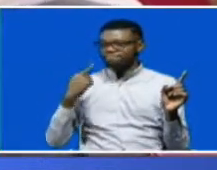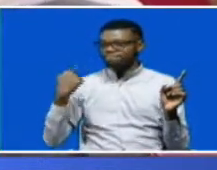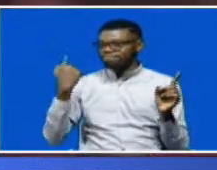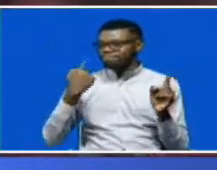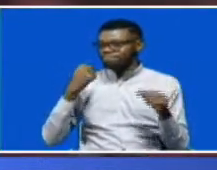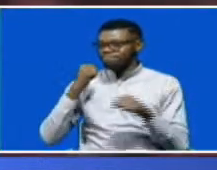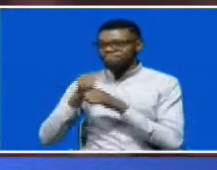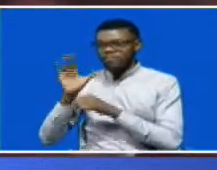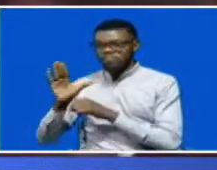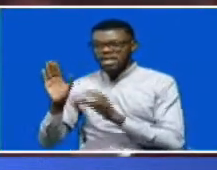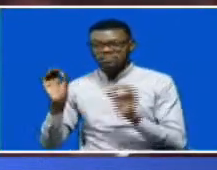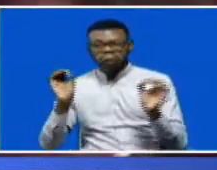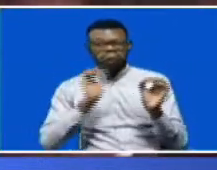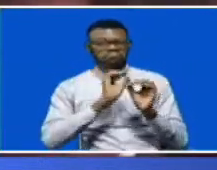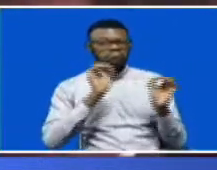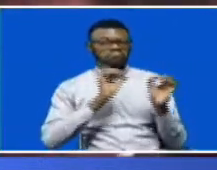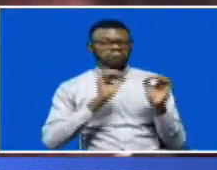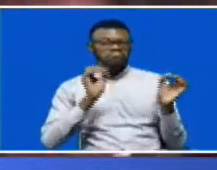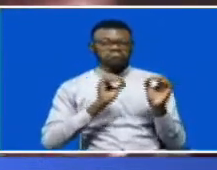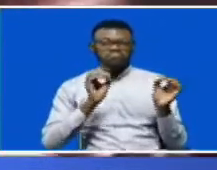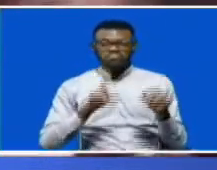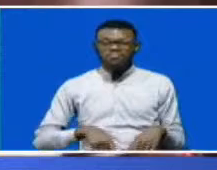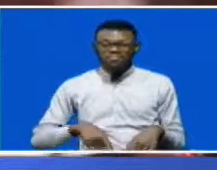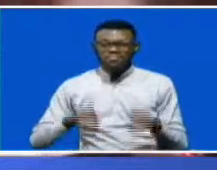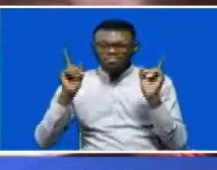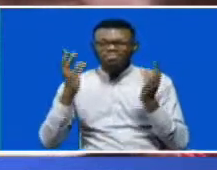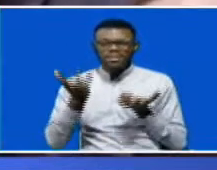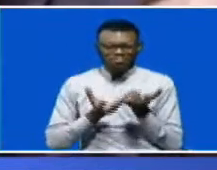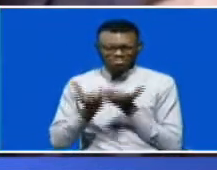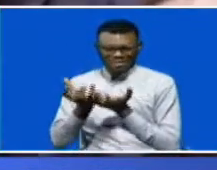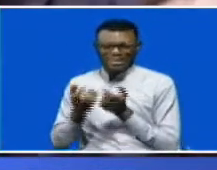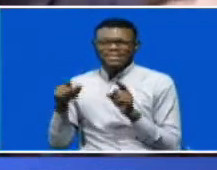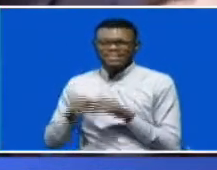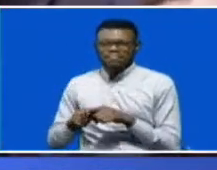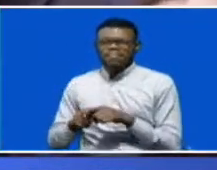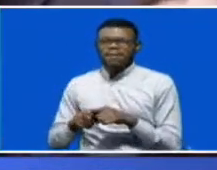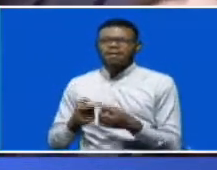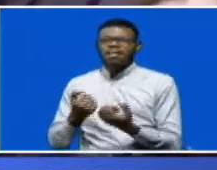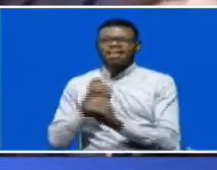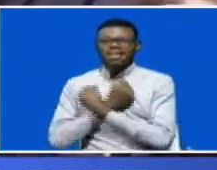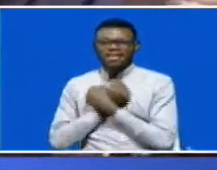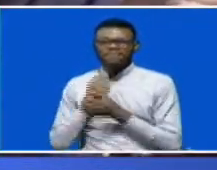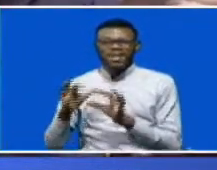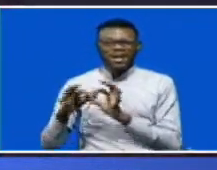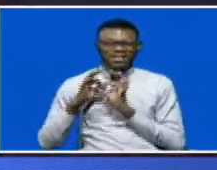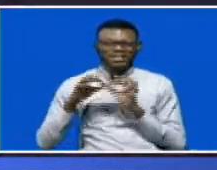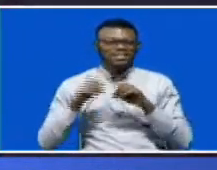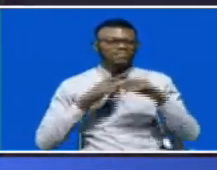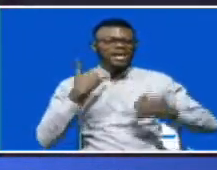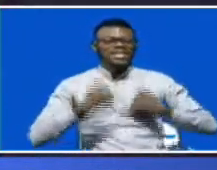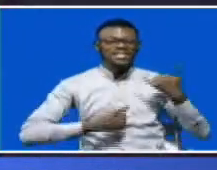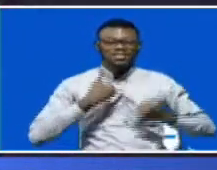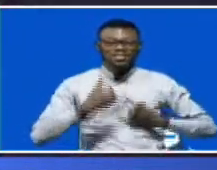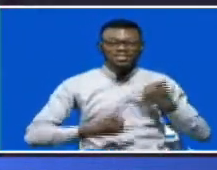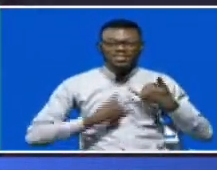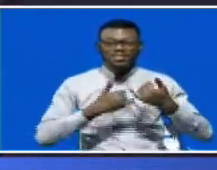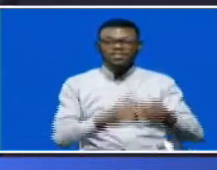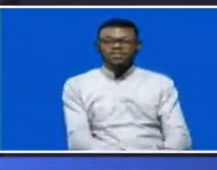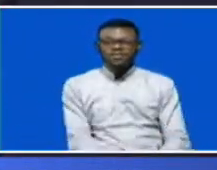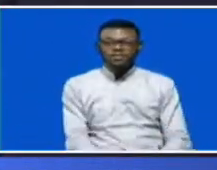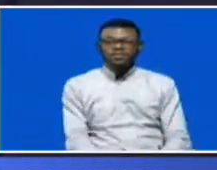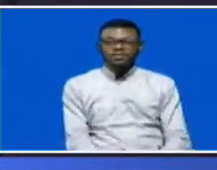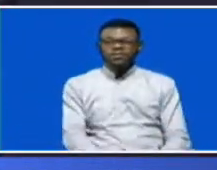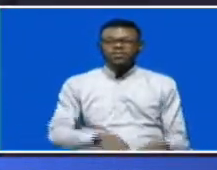dabbled in. The veteran politician and astute businessman loved culture and a bit of fun. You always reminded